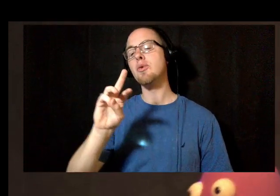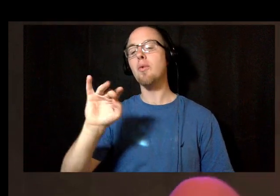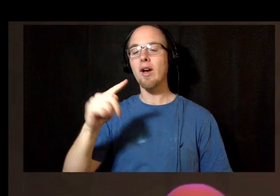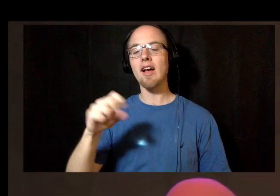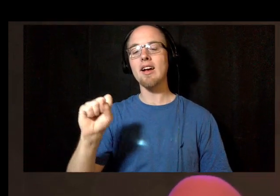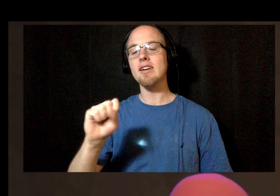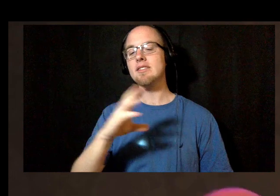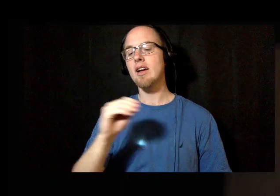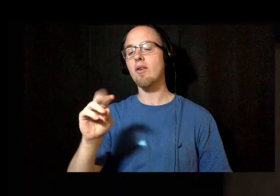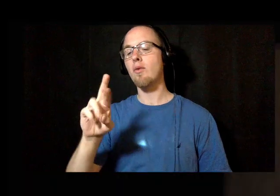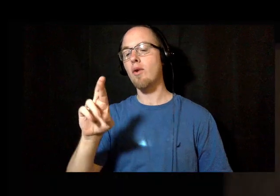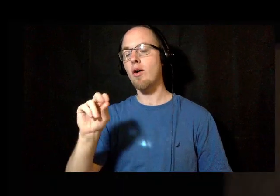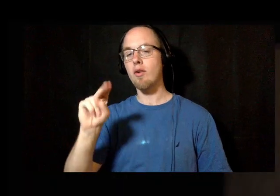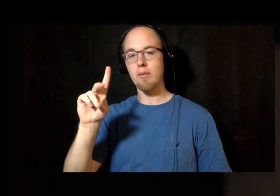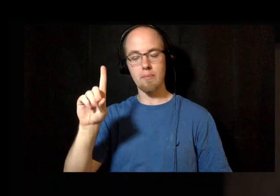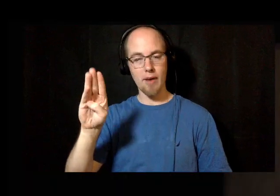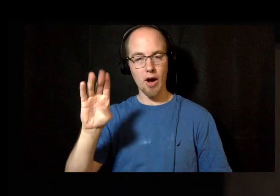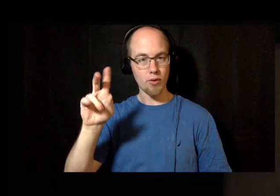in Scotland.